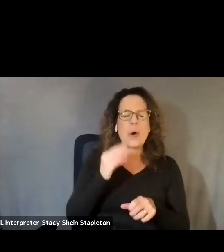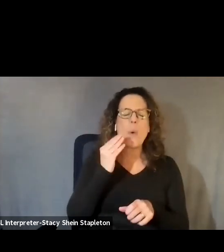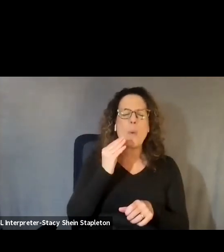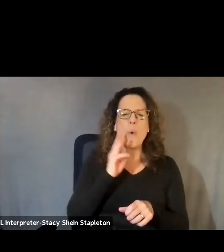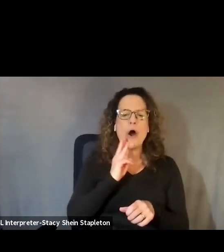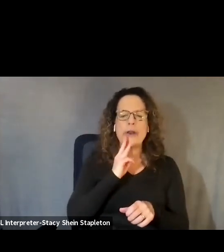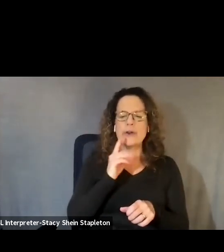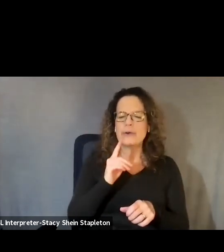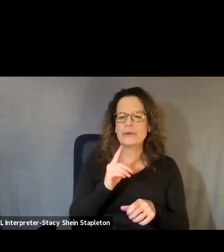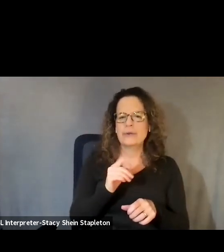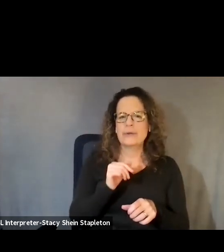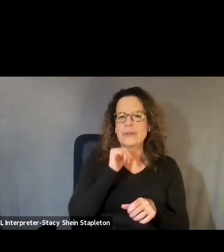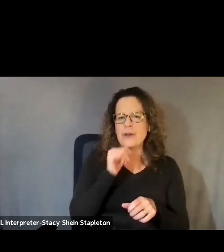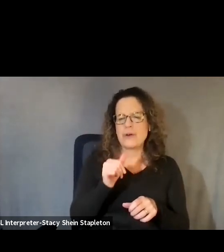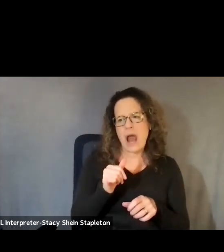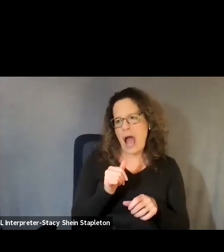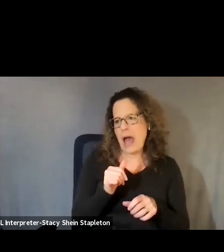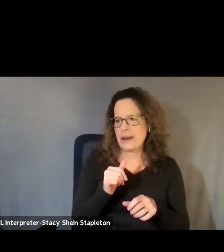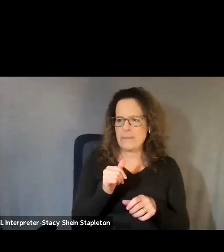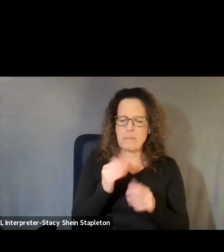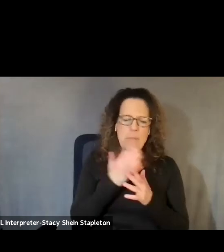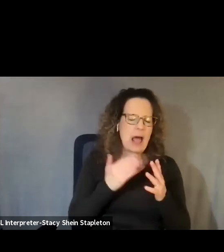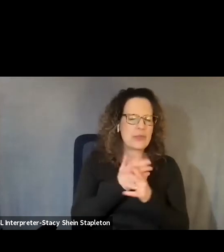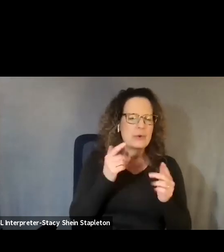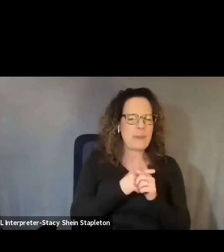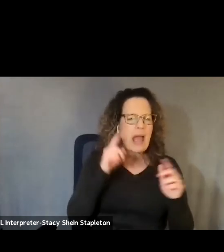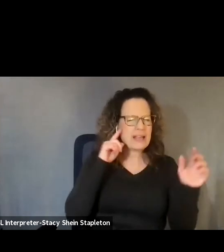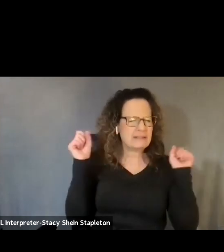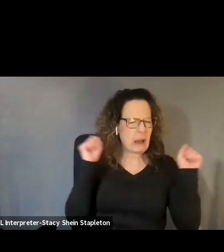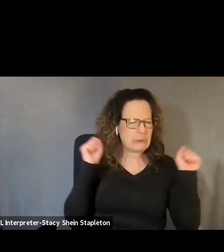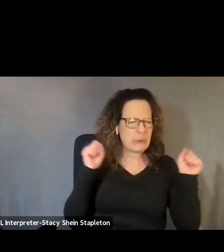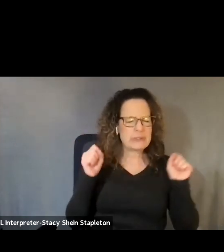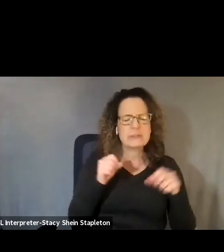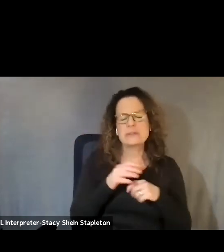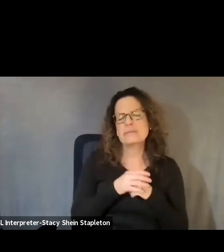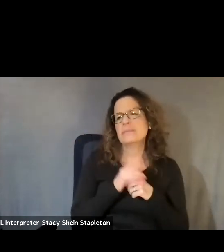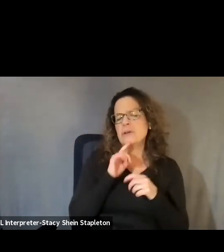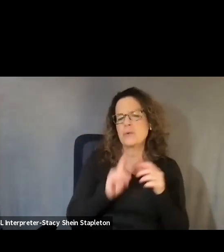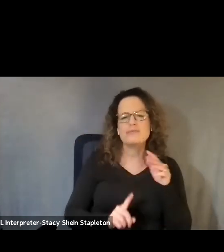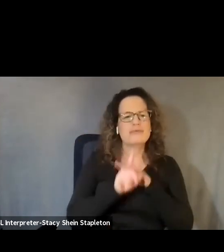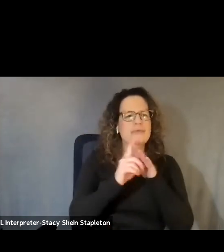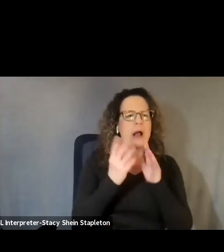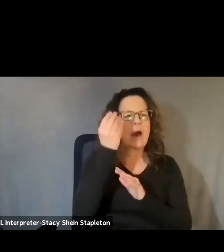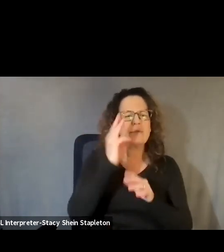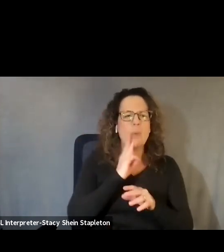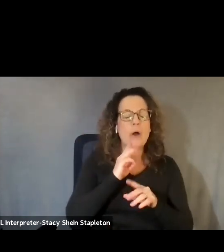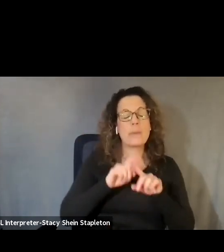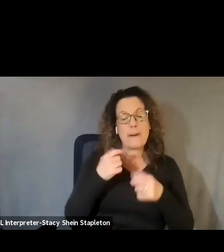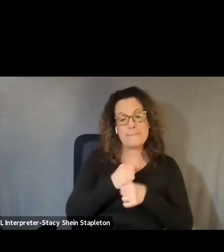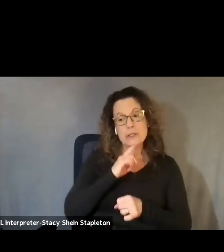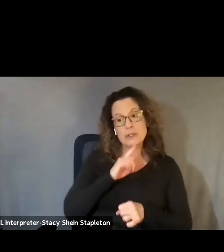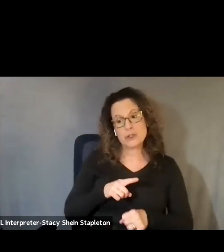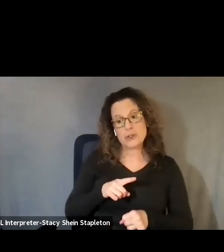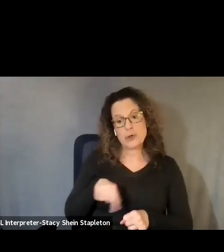not as perturbed as much by the sound of outboard engines. But making sure